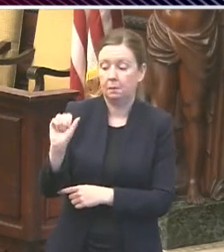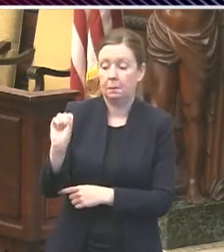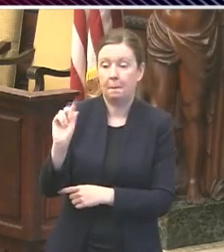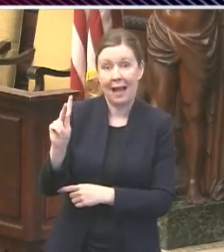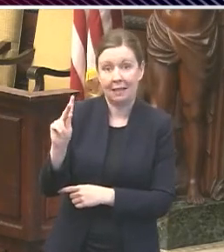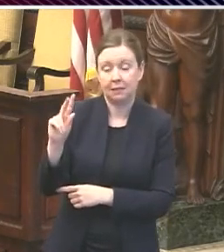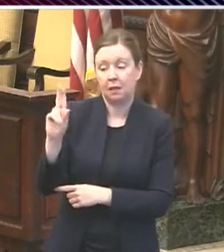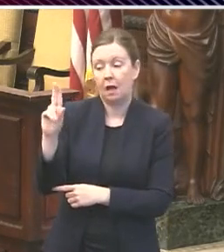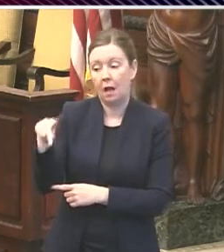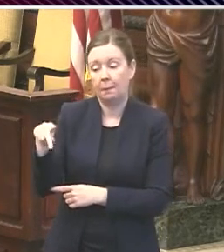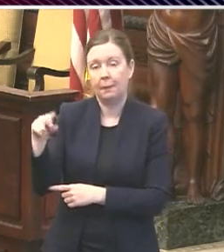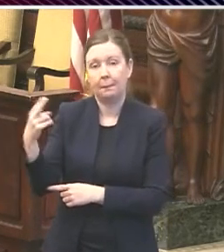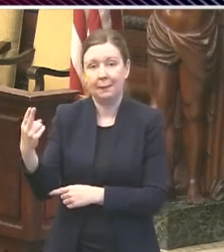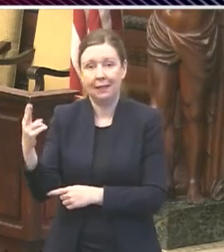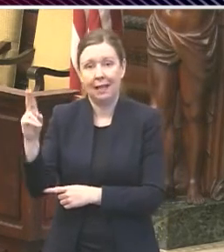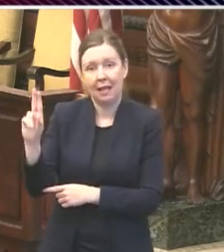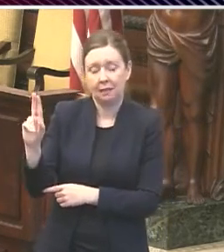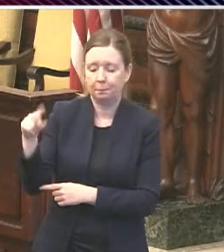bit.ly/maskupphl. That's